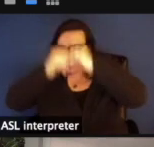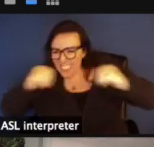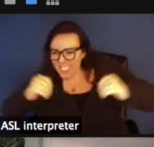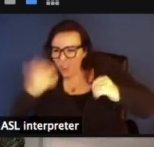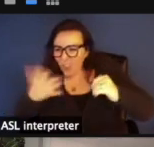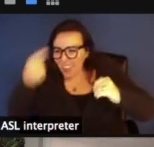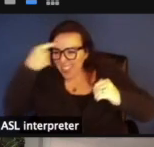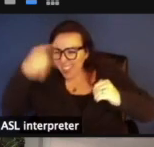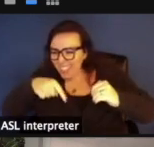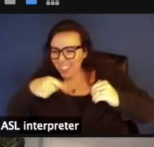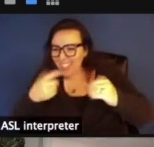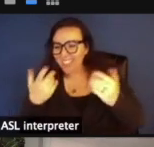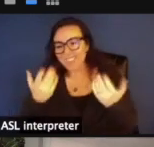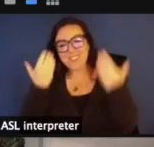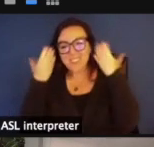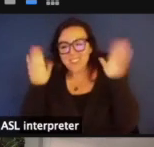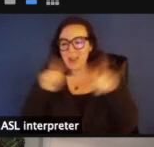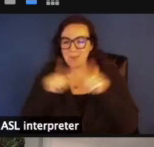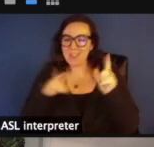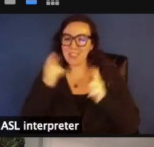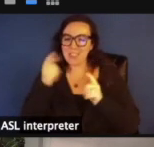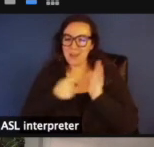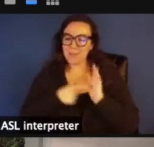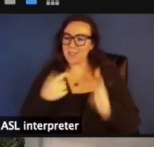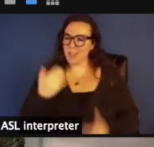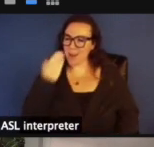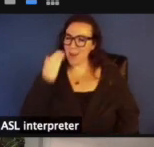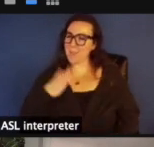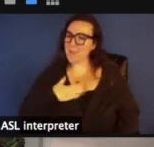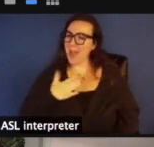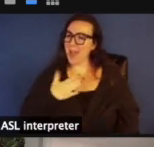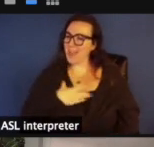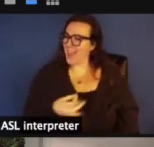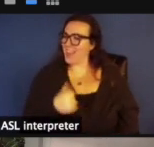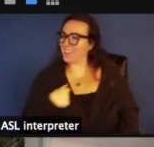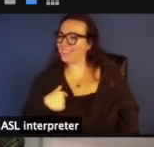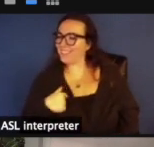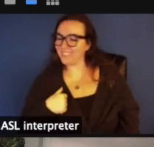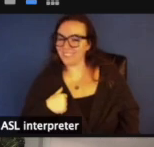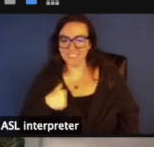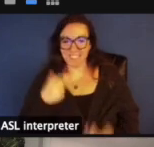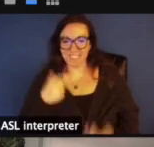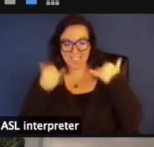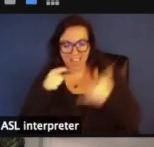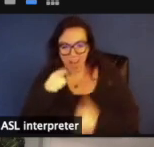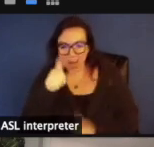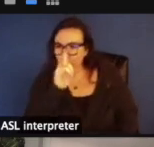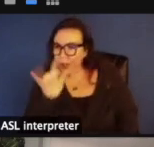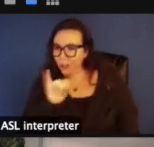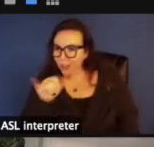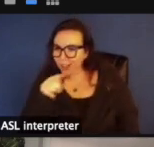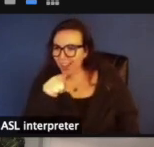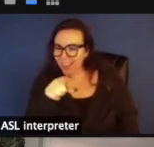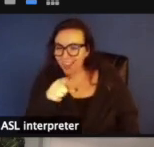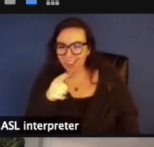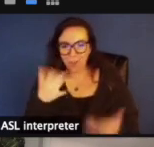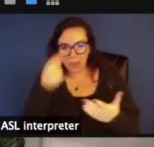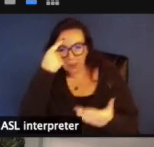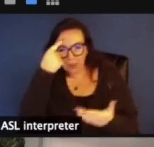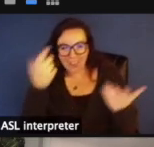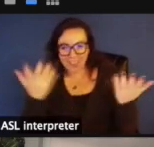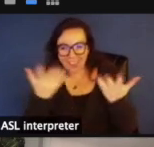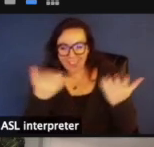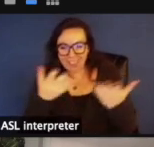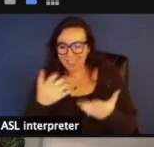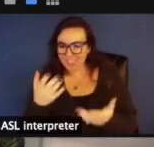right? And then this is different too, right? To me, what does it look like here? What do you think he did with this? Can you